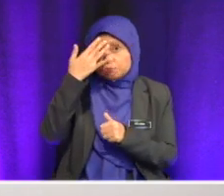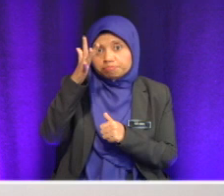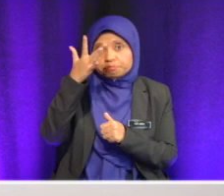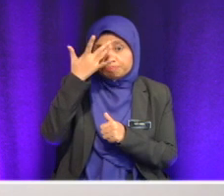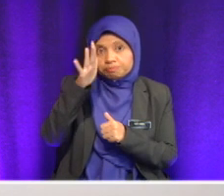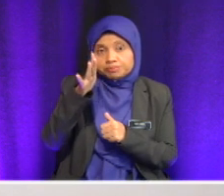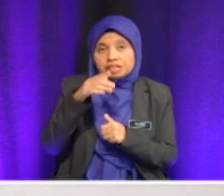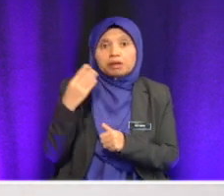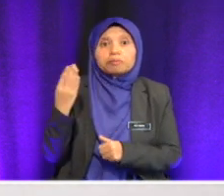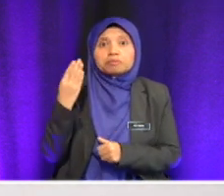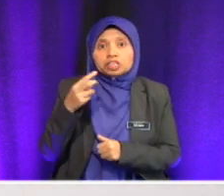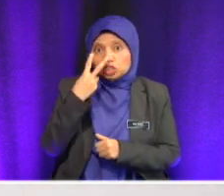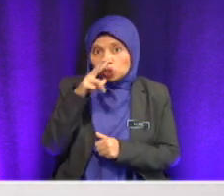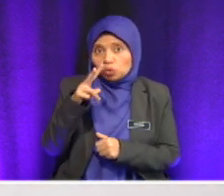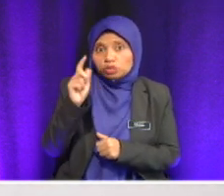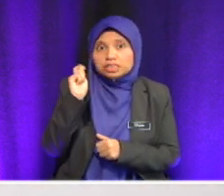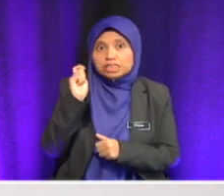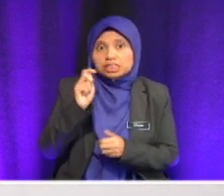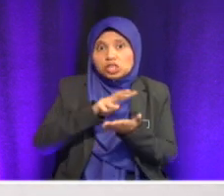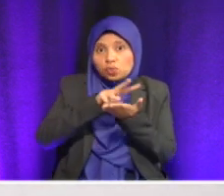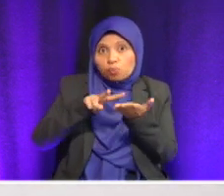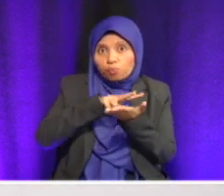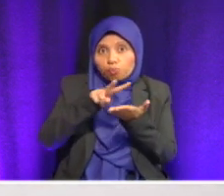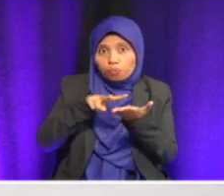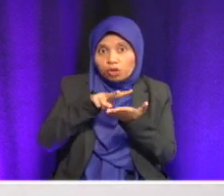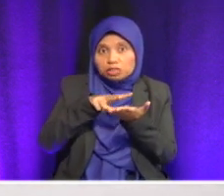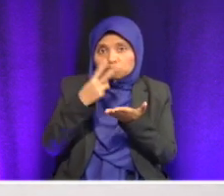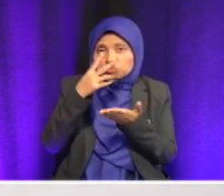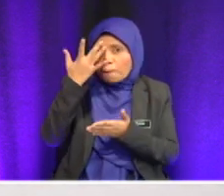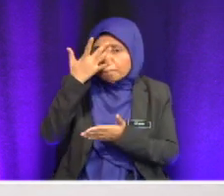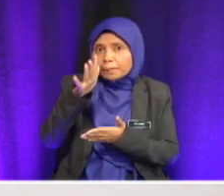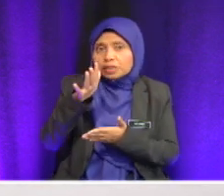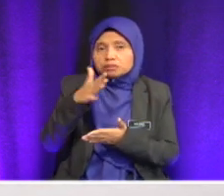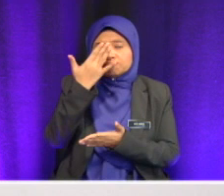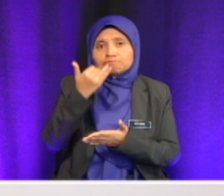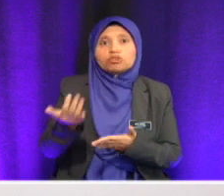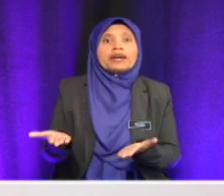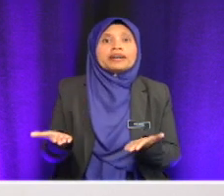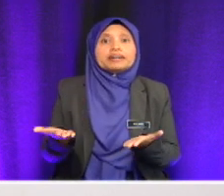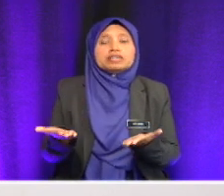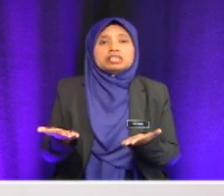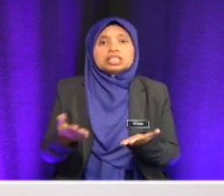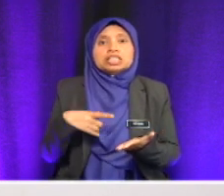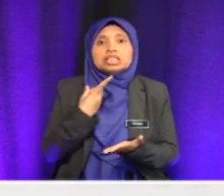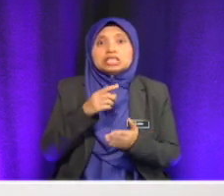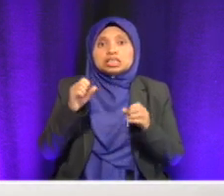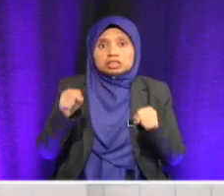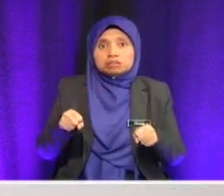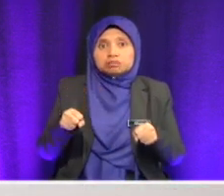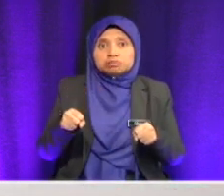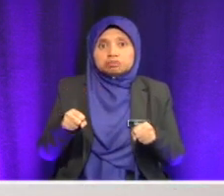you have seen the video just now. So are there any animals you would consider intelligent? Why? So can we please ask